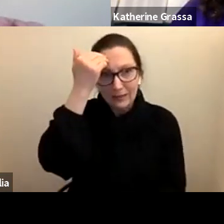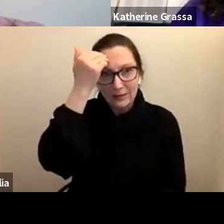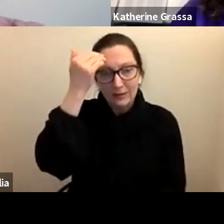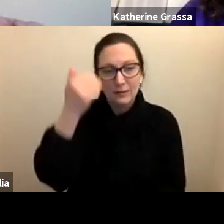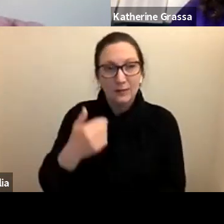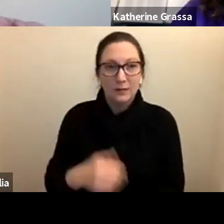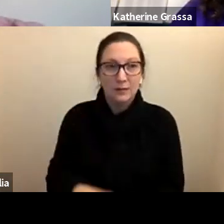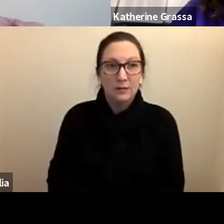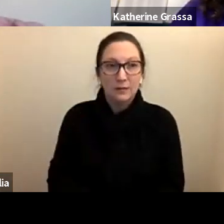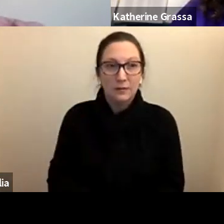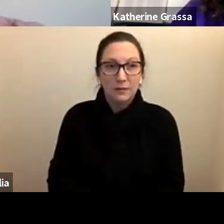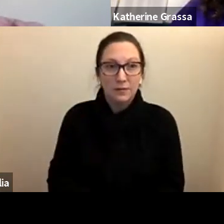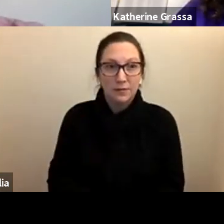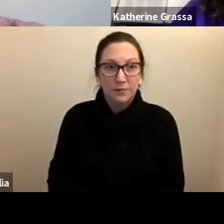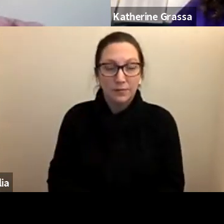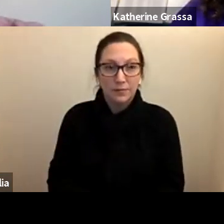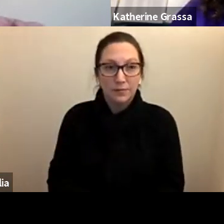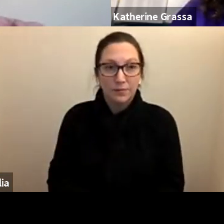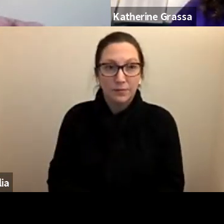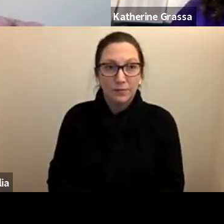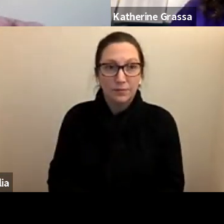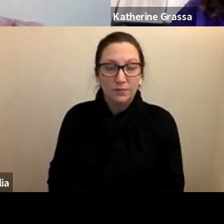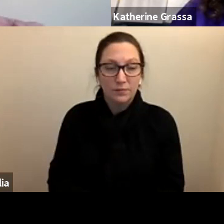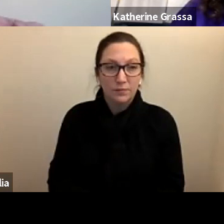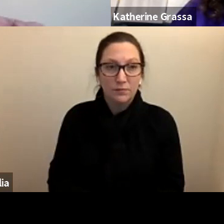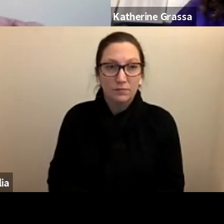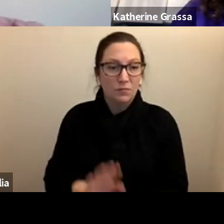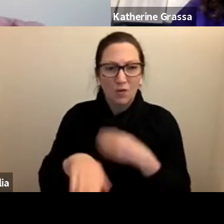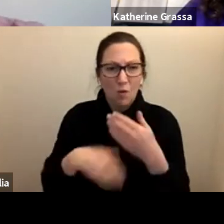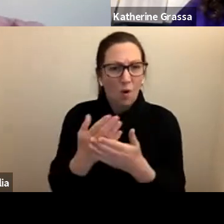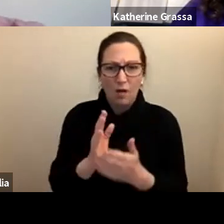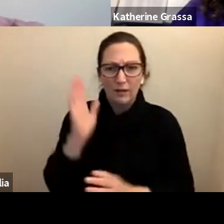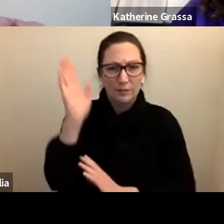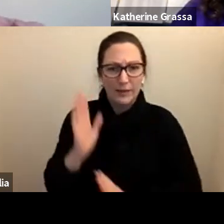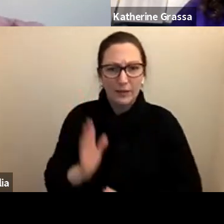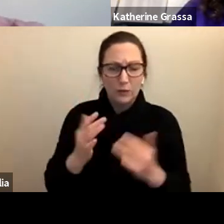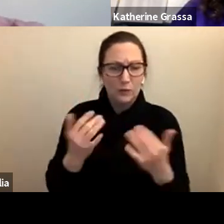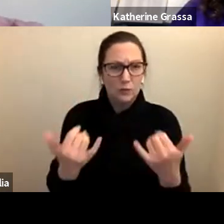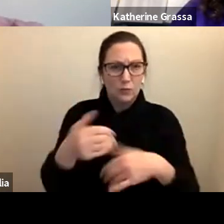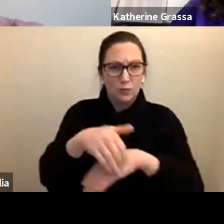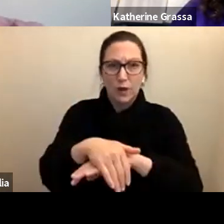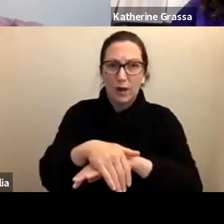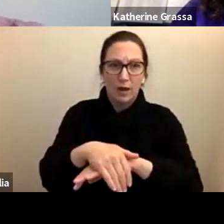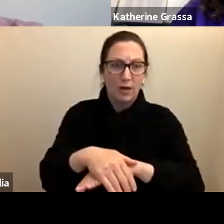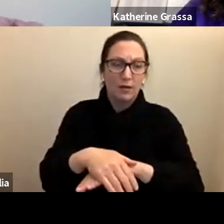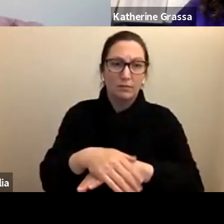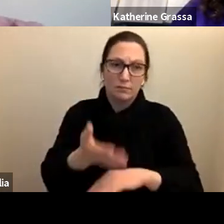to, and of course, all of the speakers tonight have